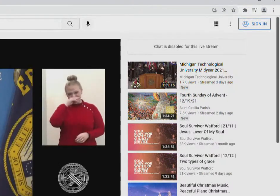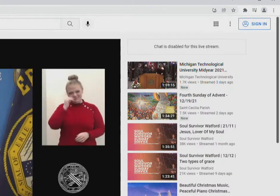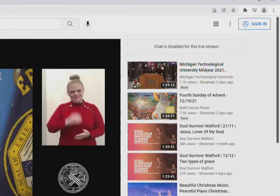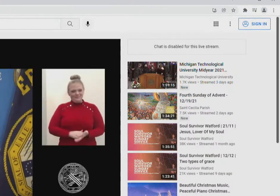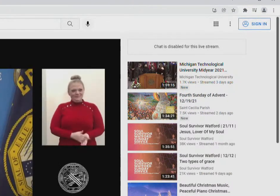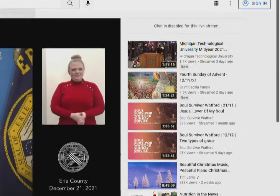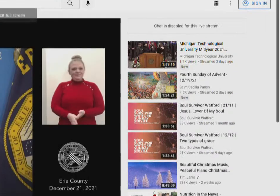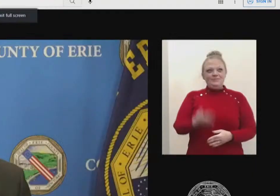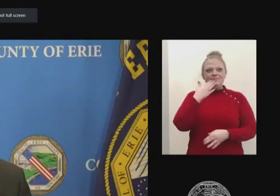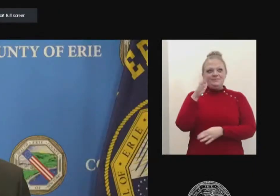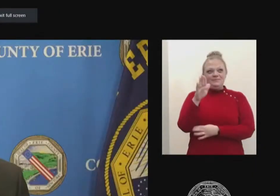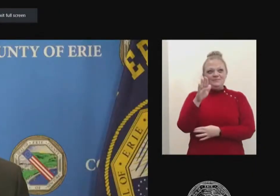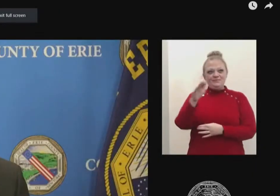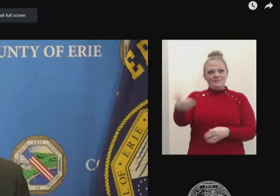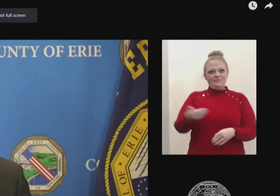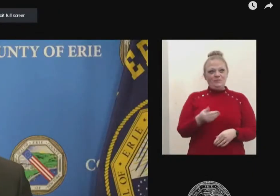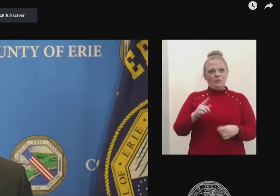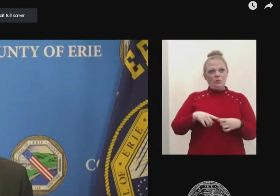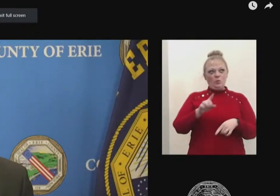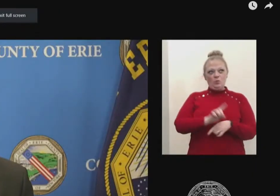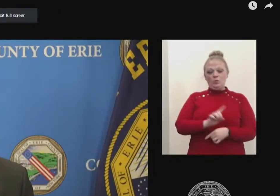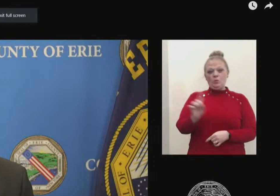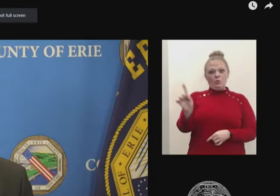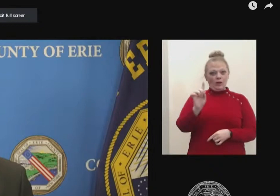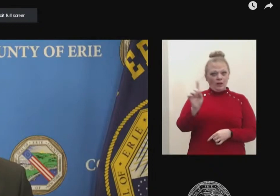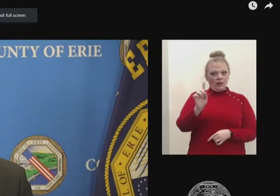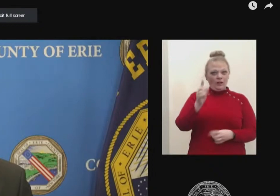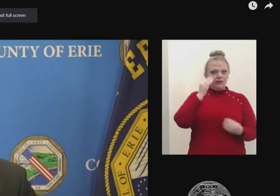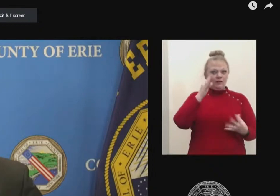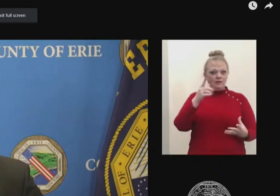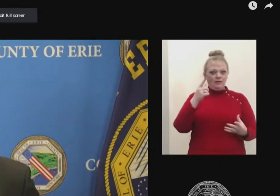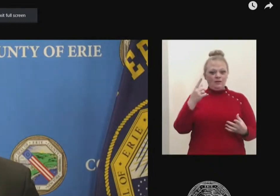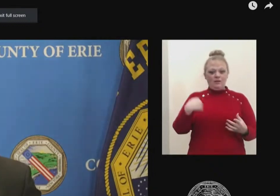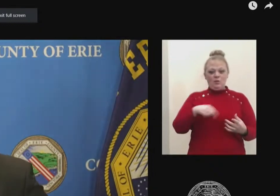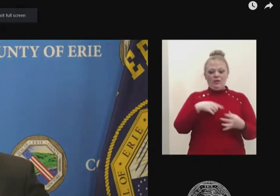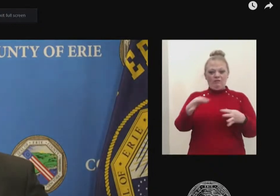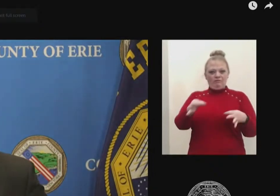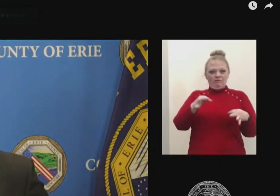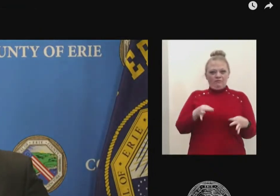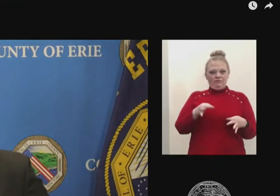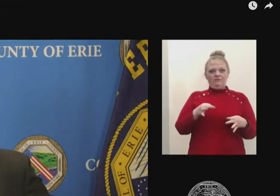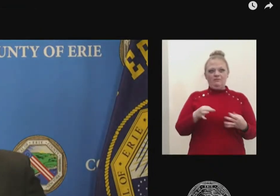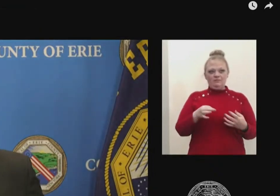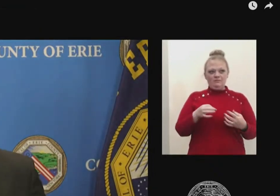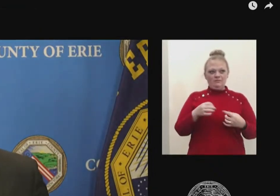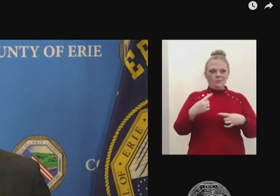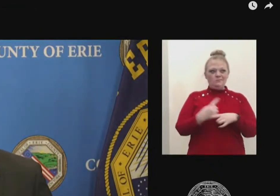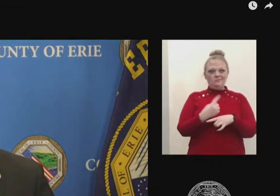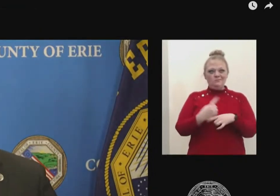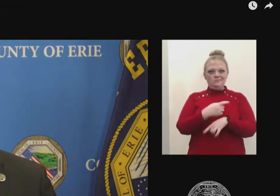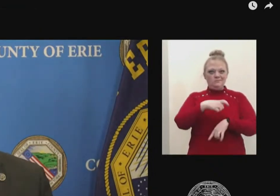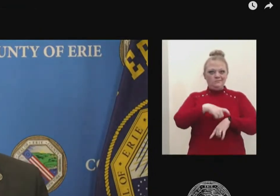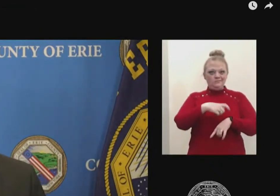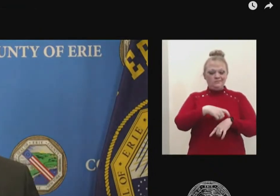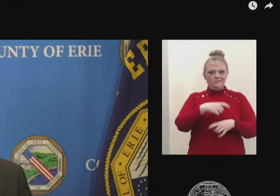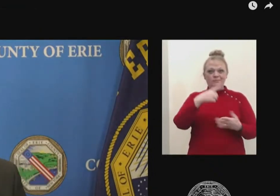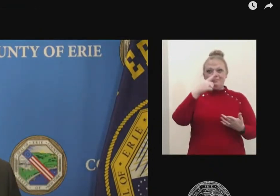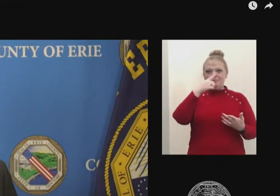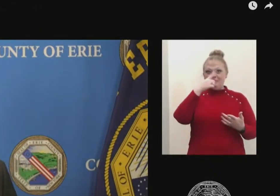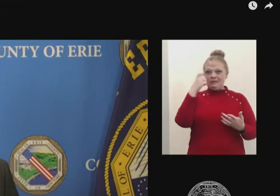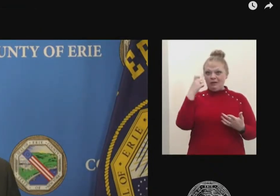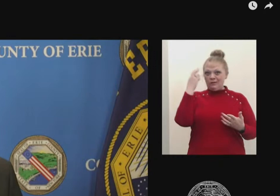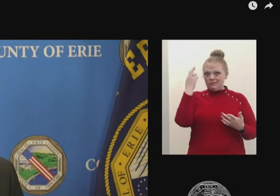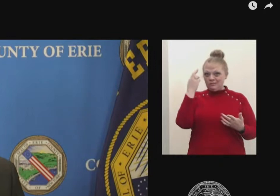Good afternoon. Welcome to our 1 o'clock update. We're moving ahead an hour from usual due to the fact that